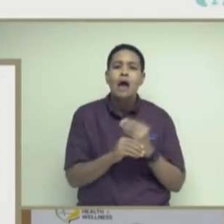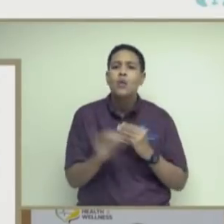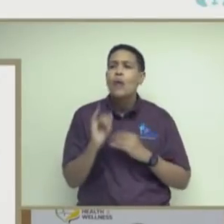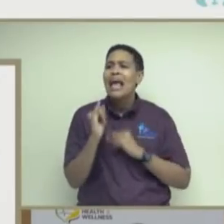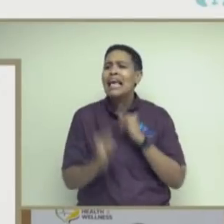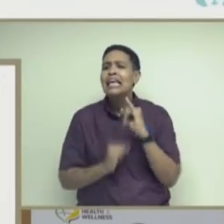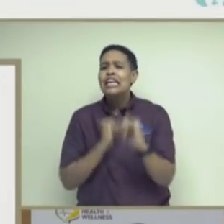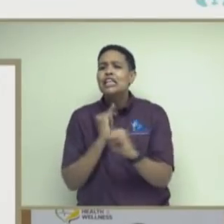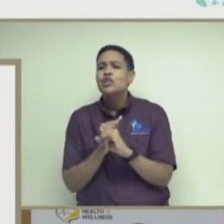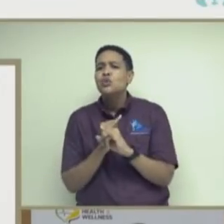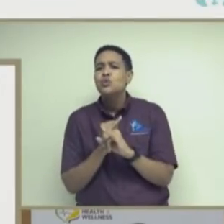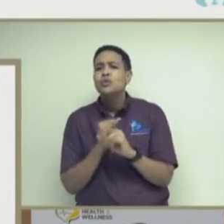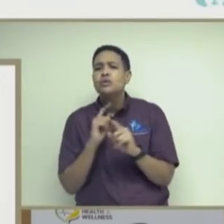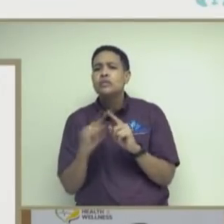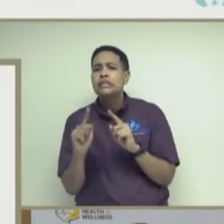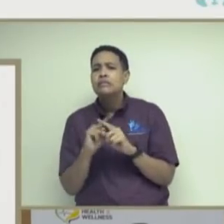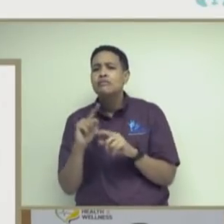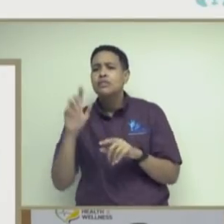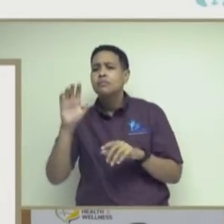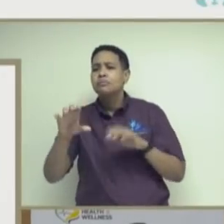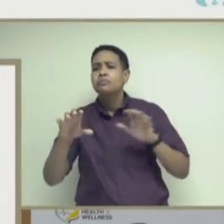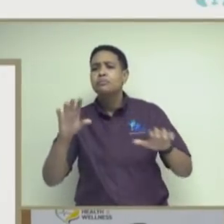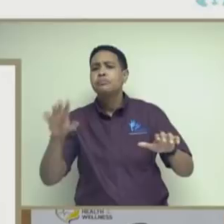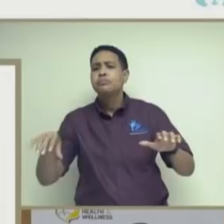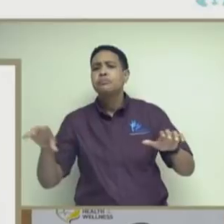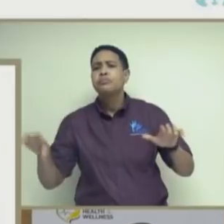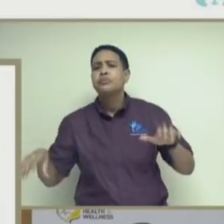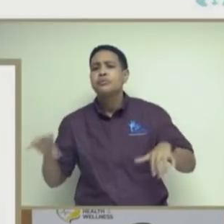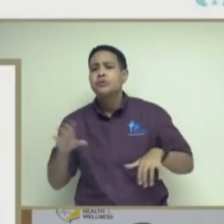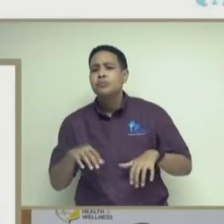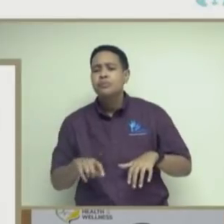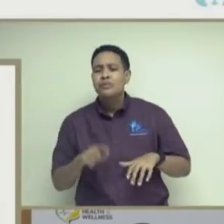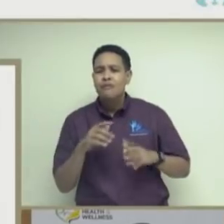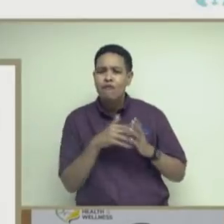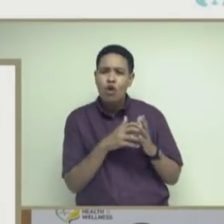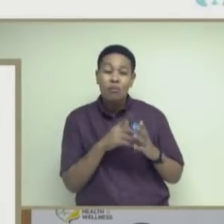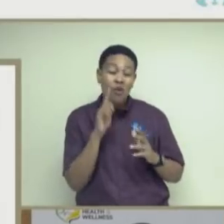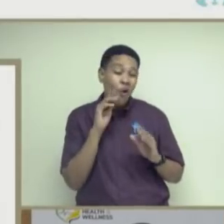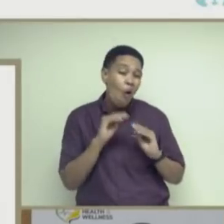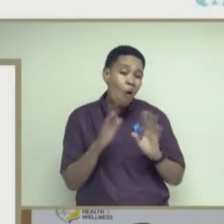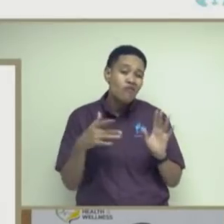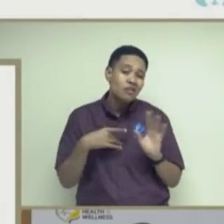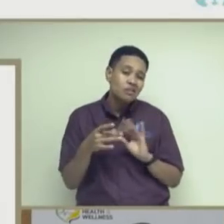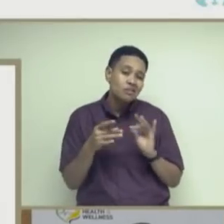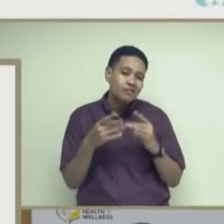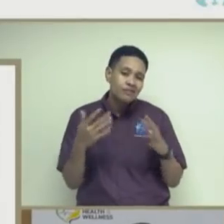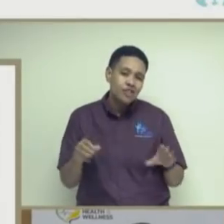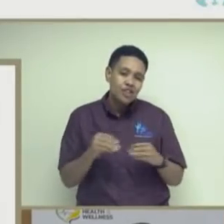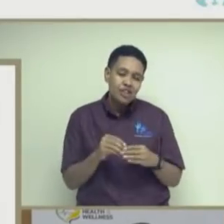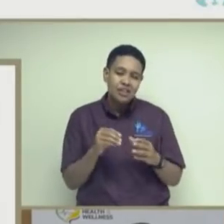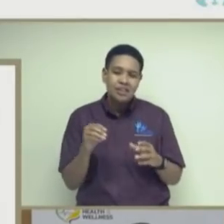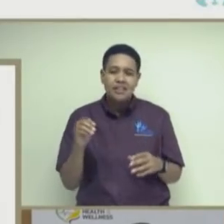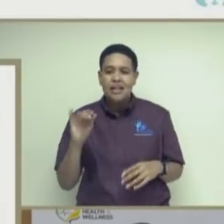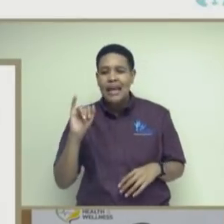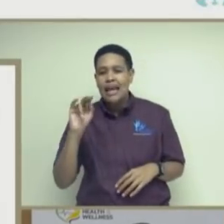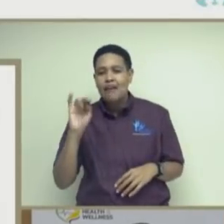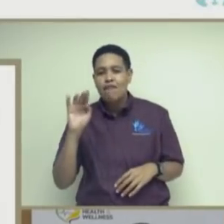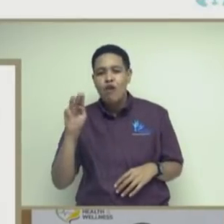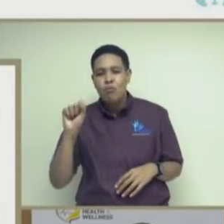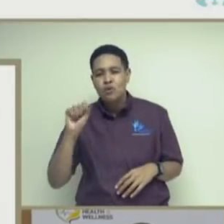institutional vulnerabilities. And the obvious ones, and I commented on them in the press briefing, are